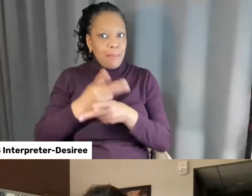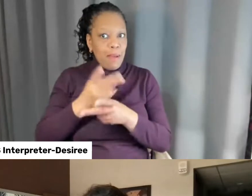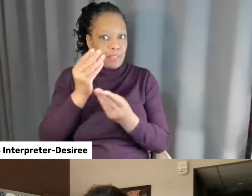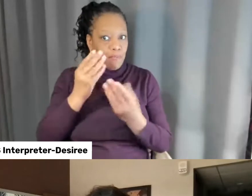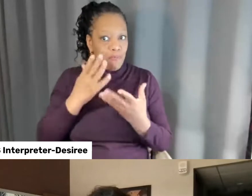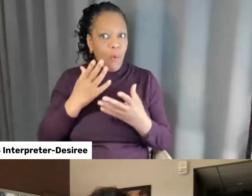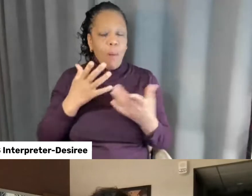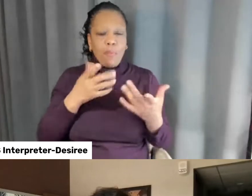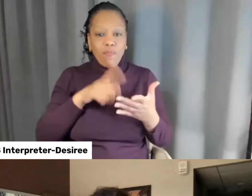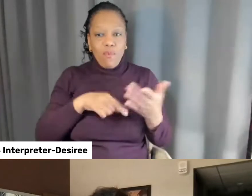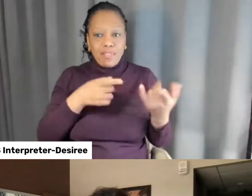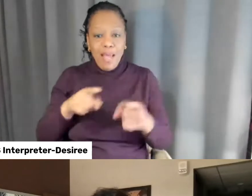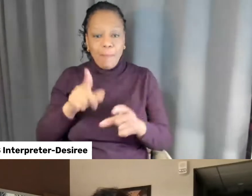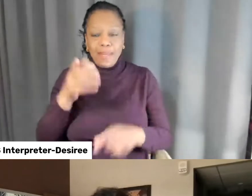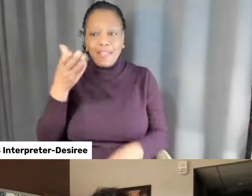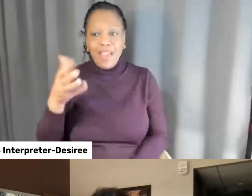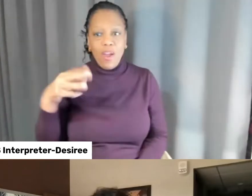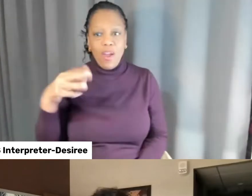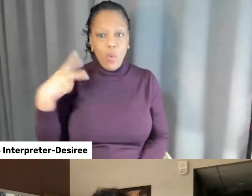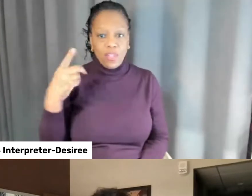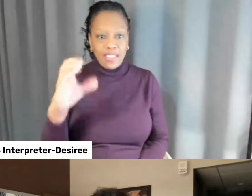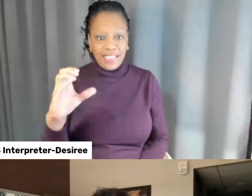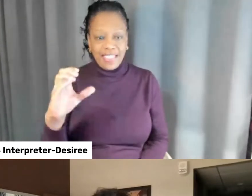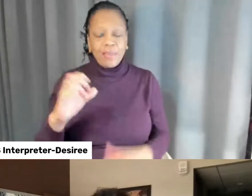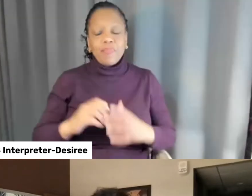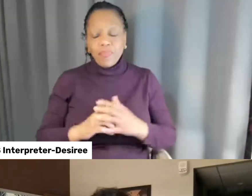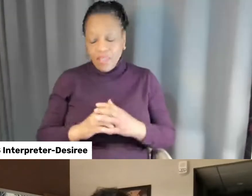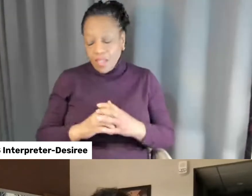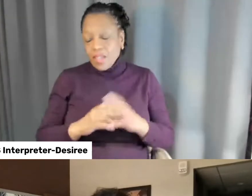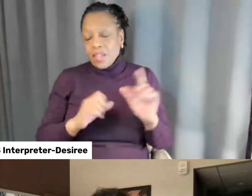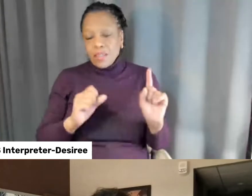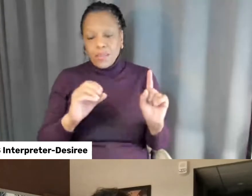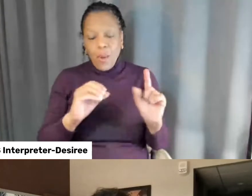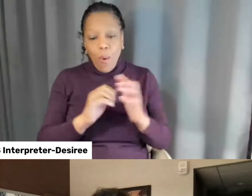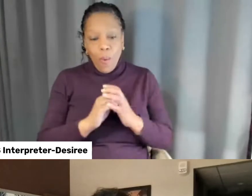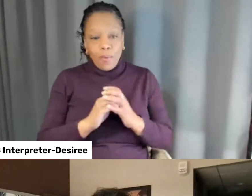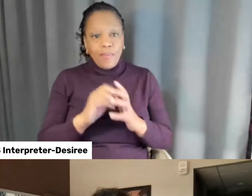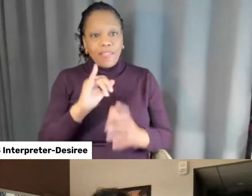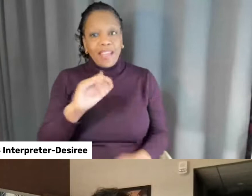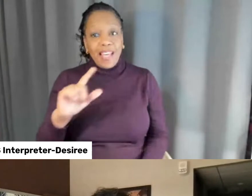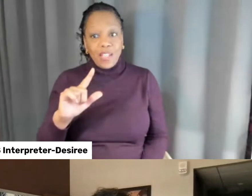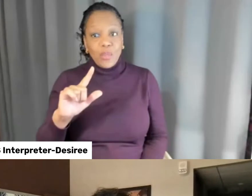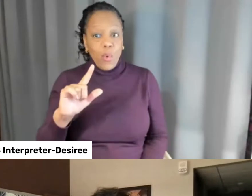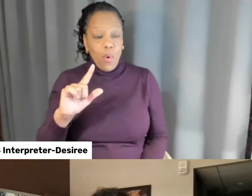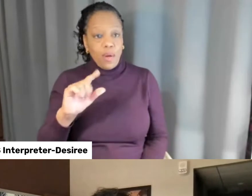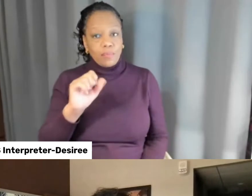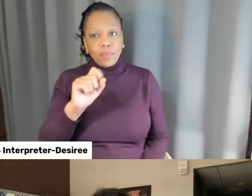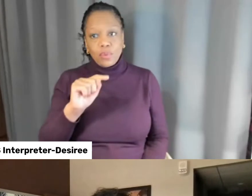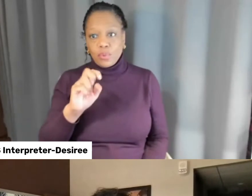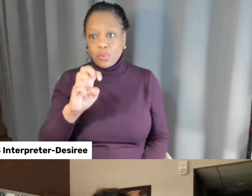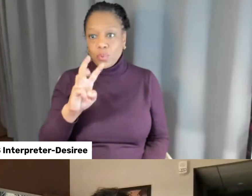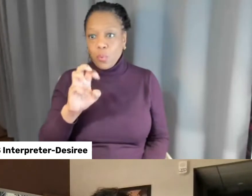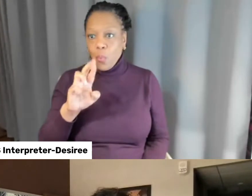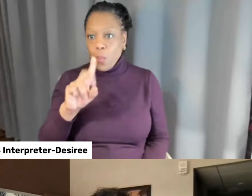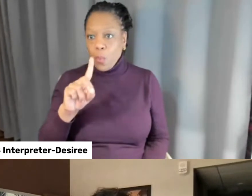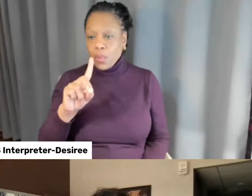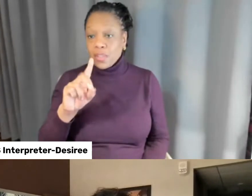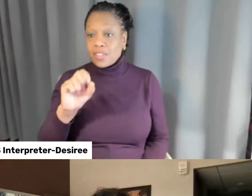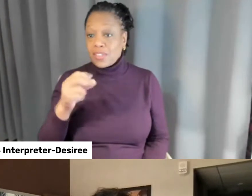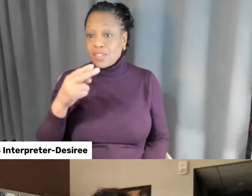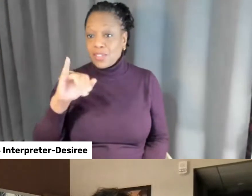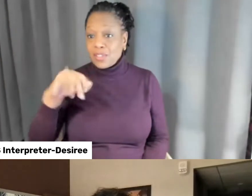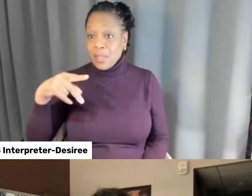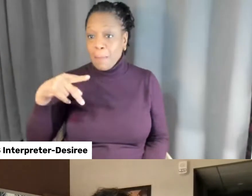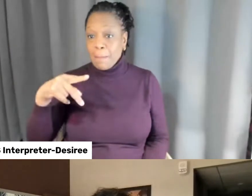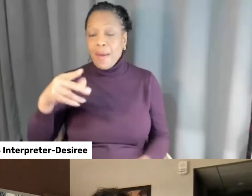us and supports our grassroots organizing in Illinois. The Illinois Stewardship Alliance is a powerful alliance of farmers